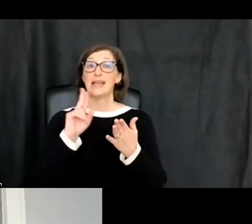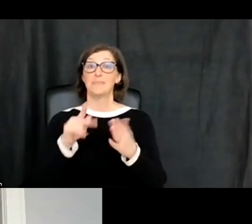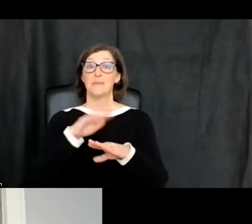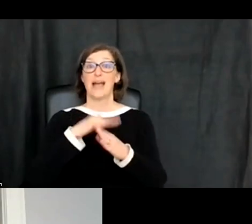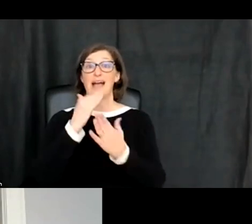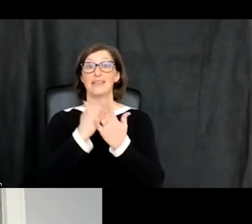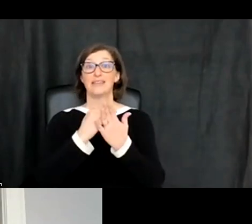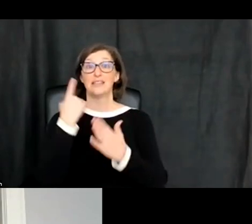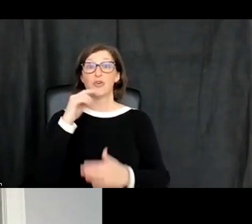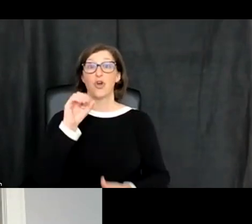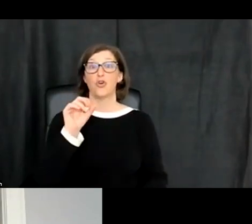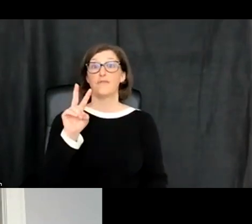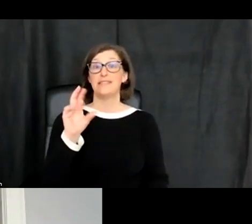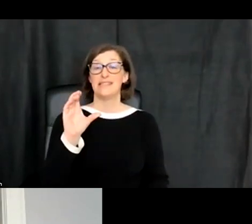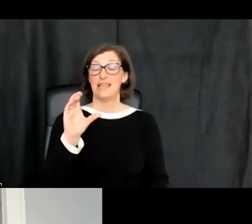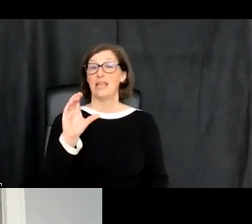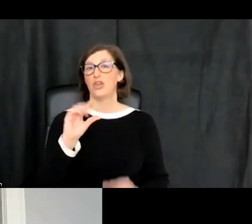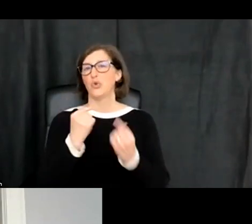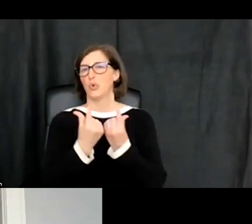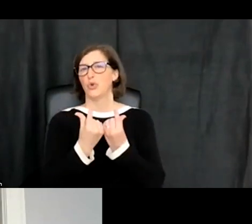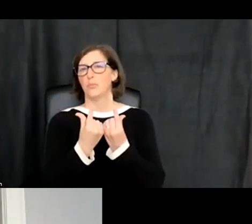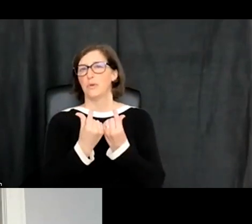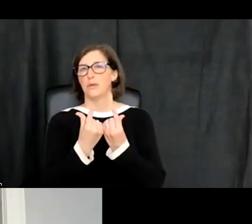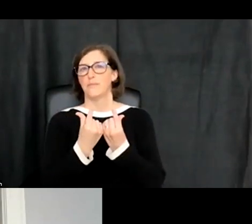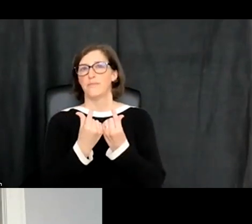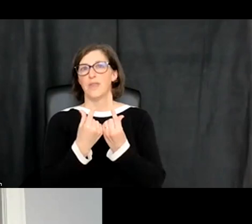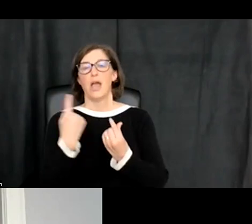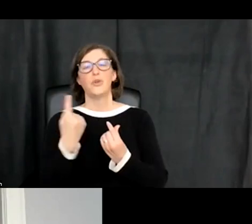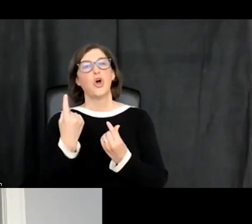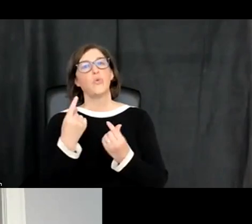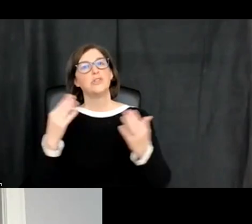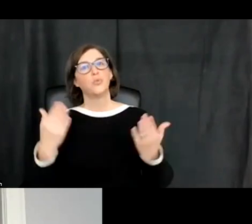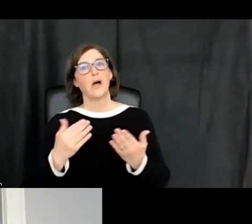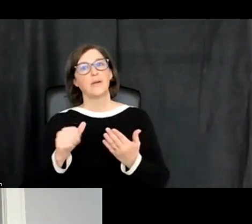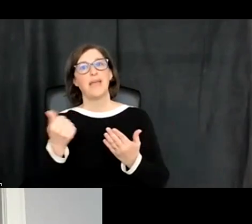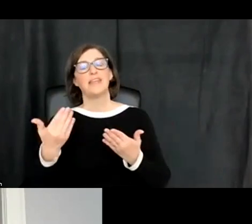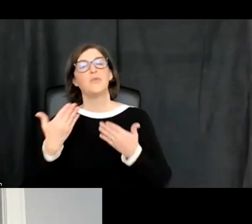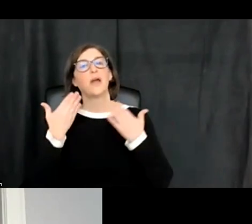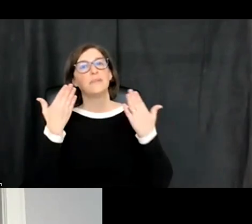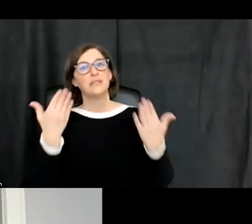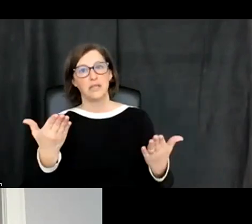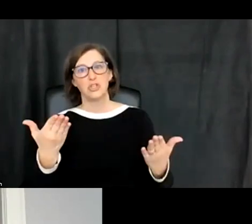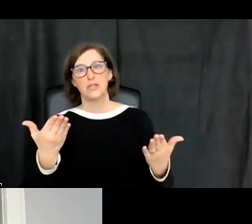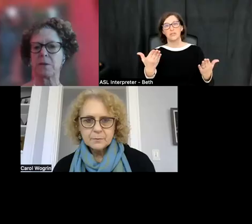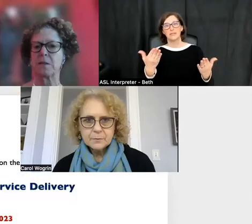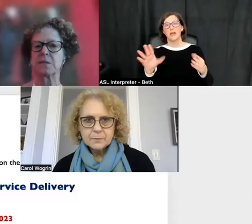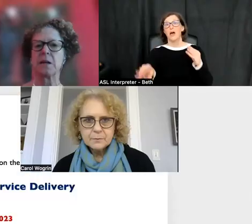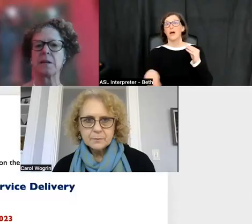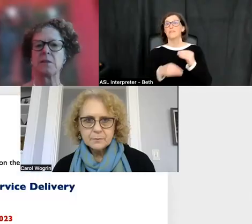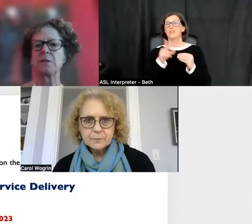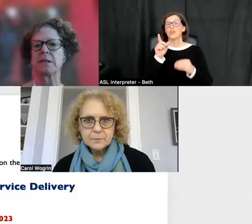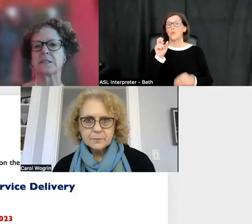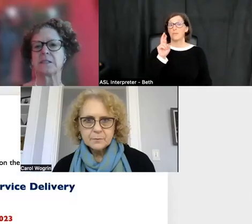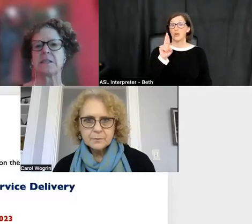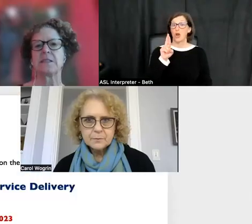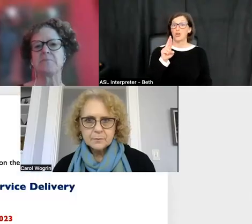for the OVC task force. And we always welcome any recommendations of additional webinars that